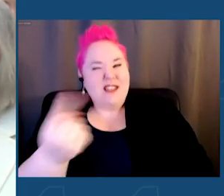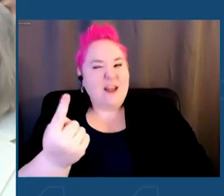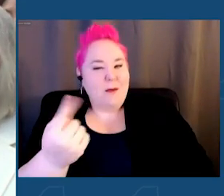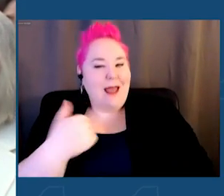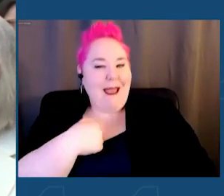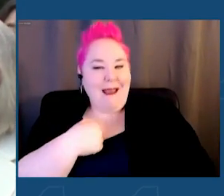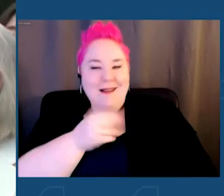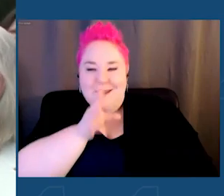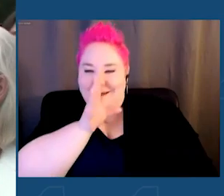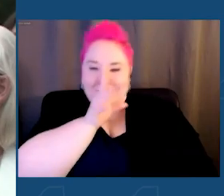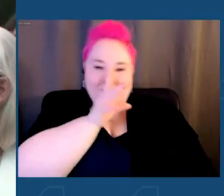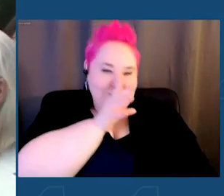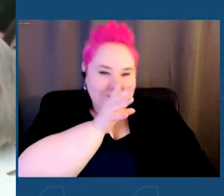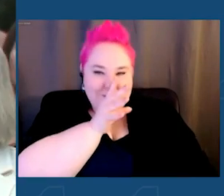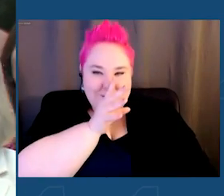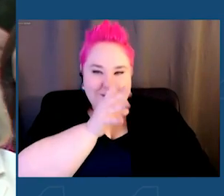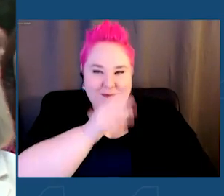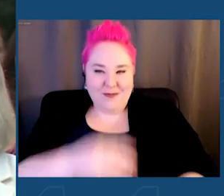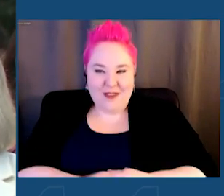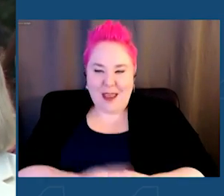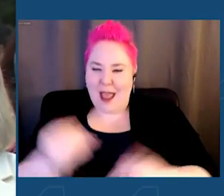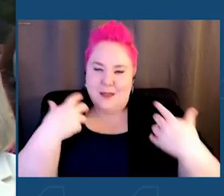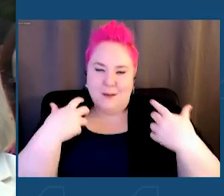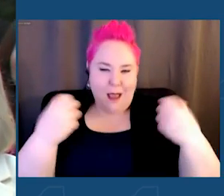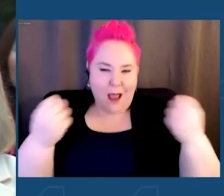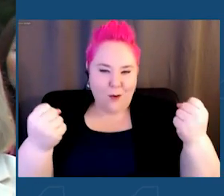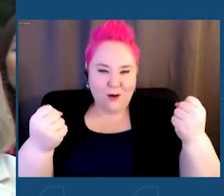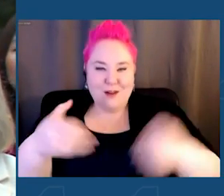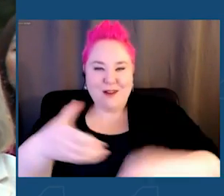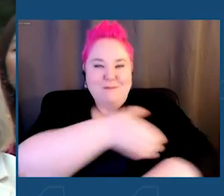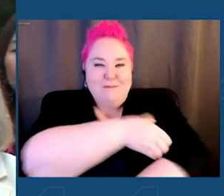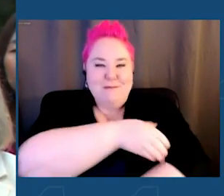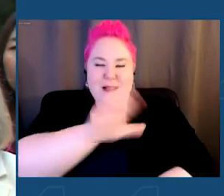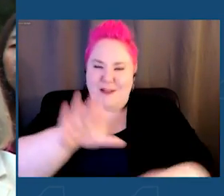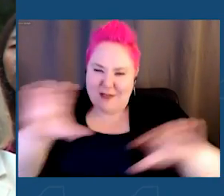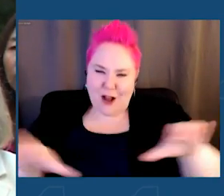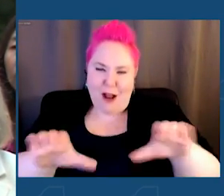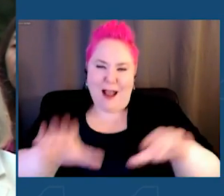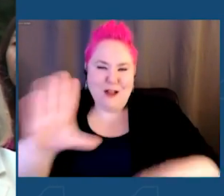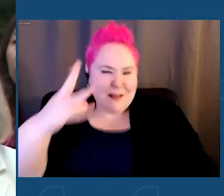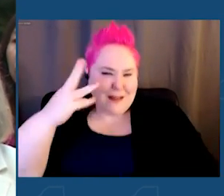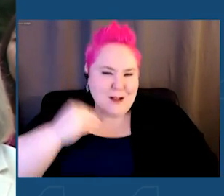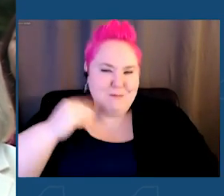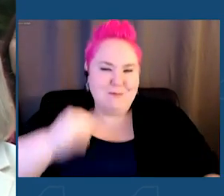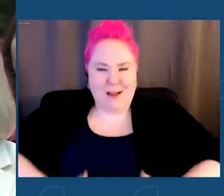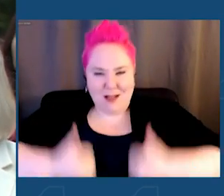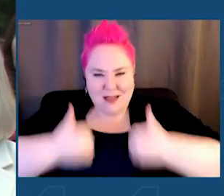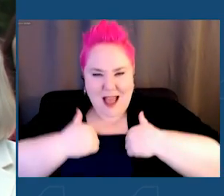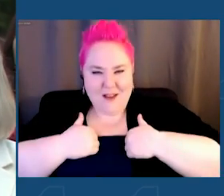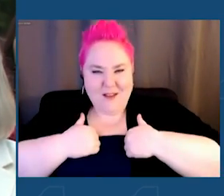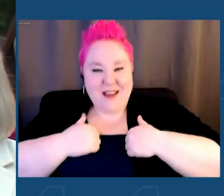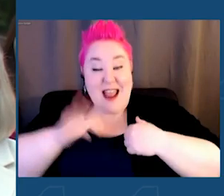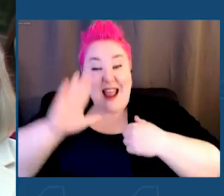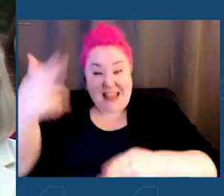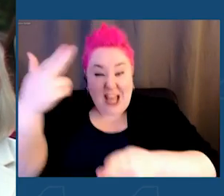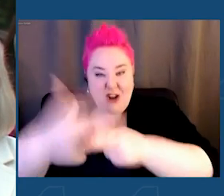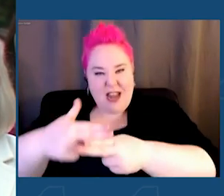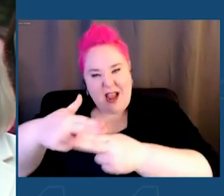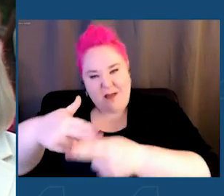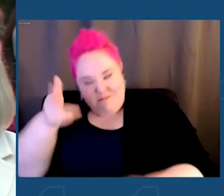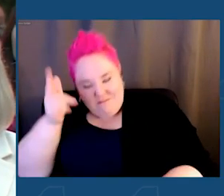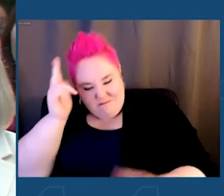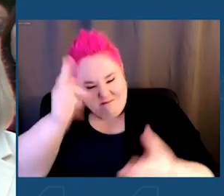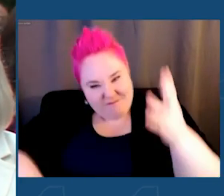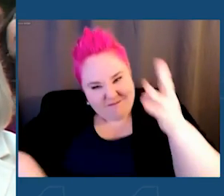voice and the power because of their actions in their life. And when they add their names to a movement, they can take it to the